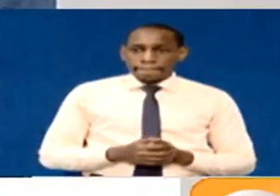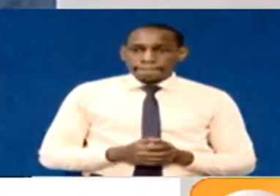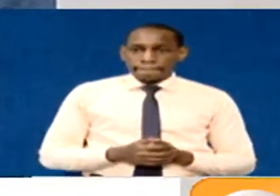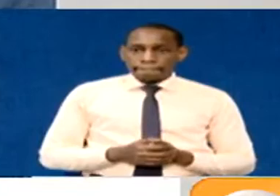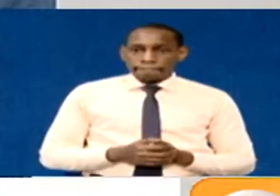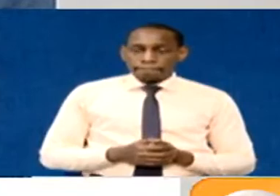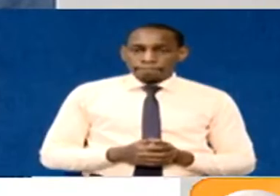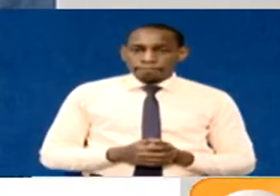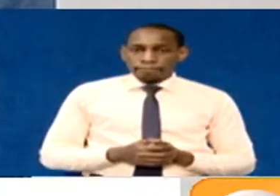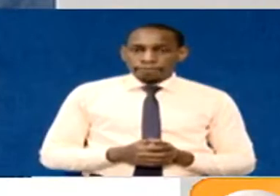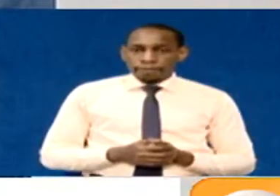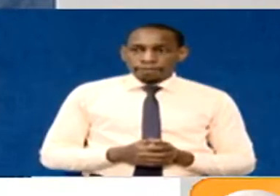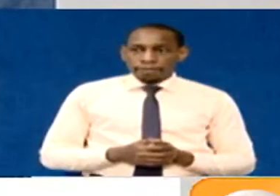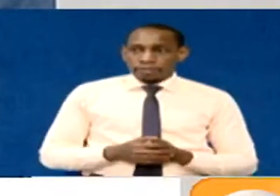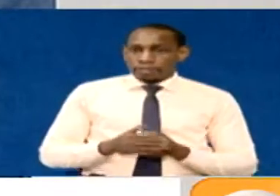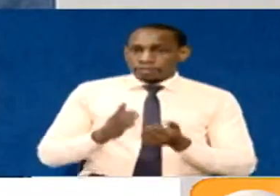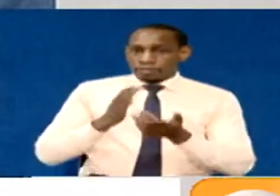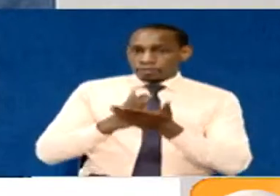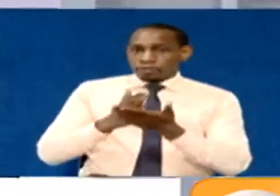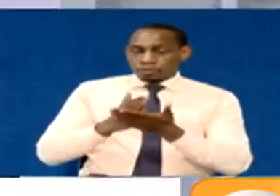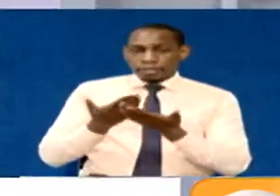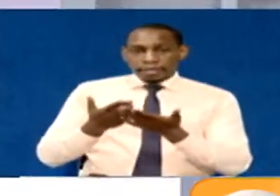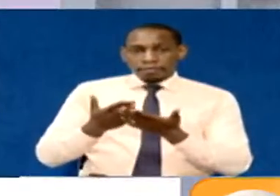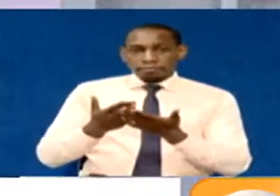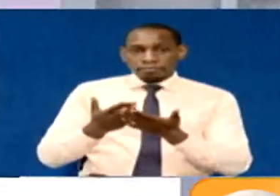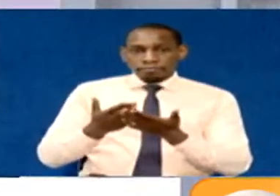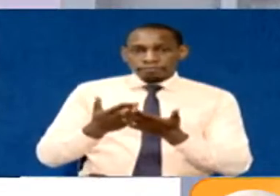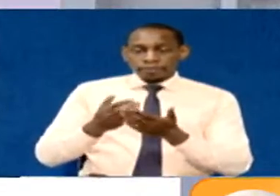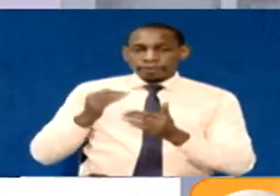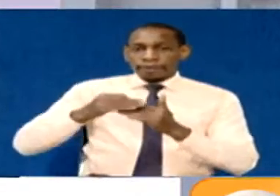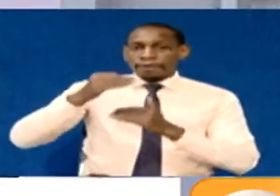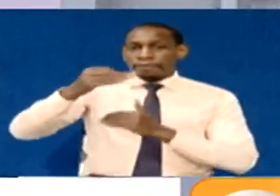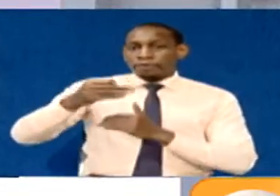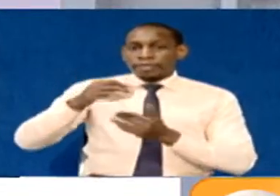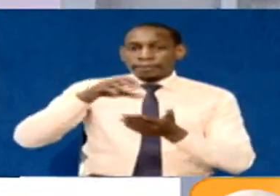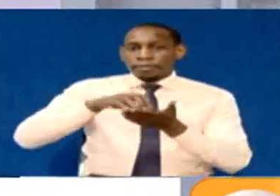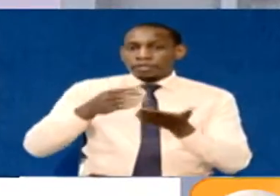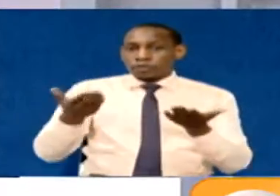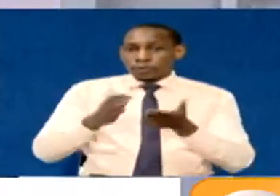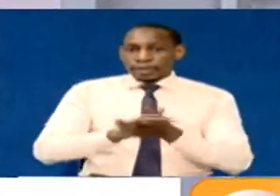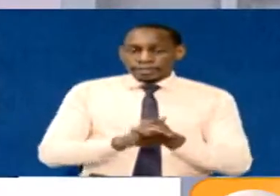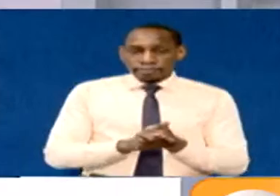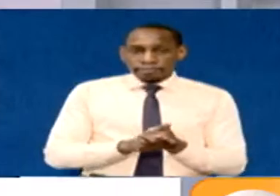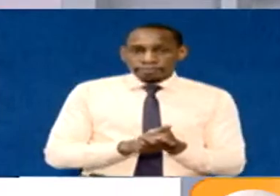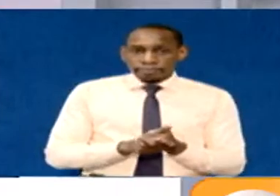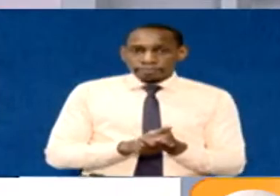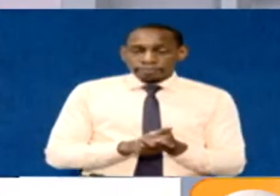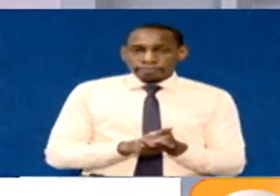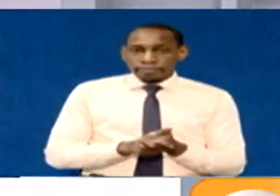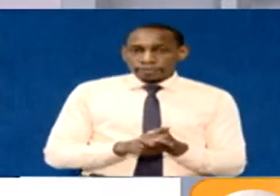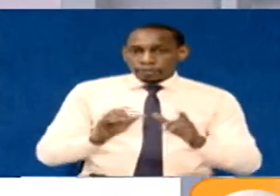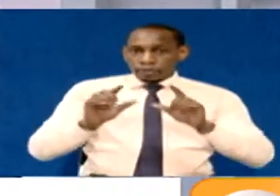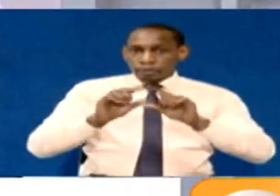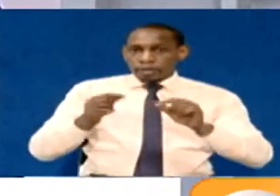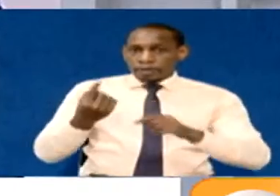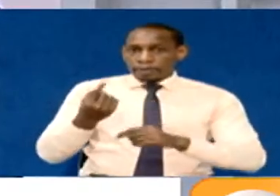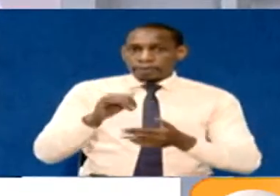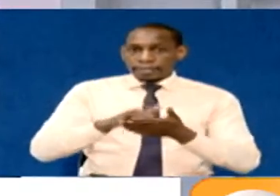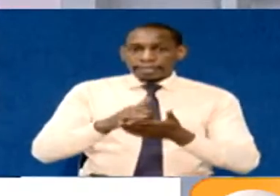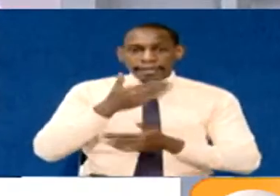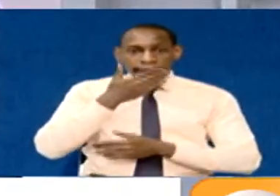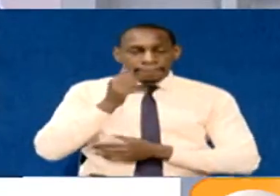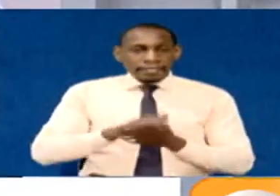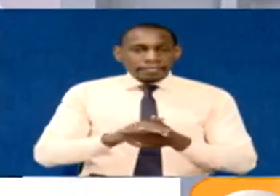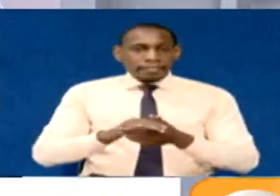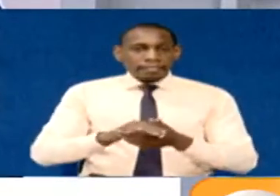And indeed, so for me, the question is, where do we go from here? Mm-hmm. One of the things, like you said, Joe, is we need to hear